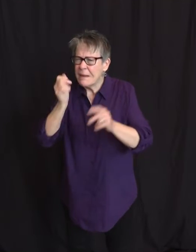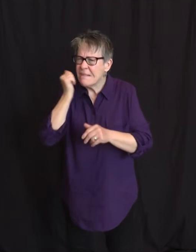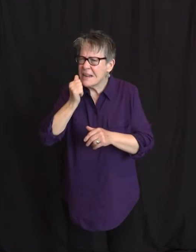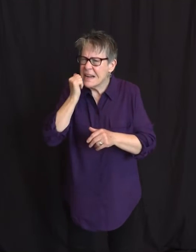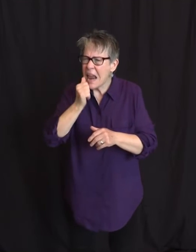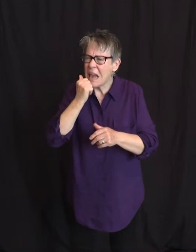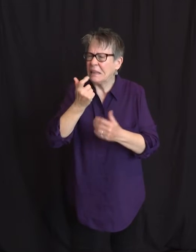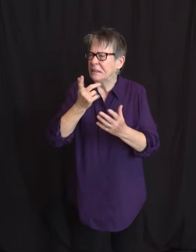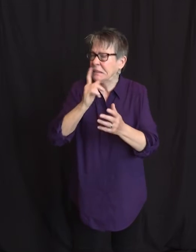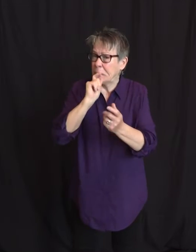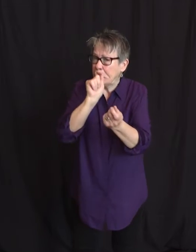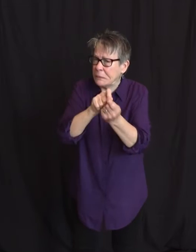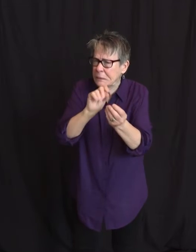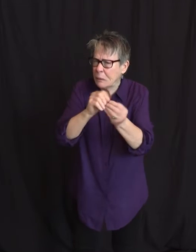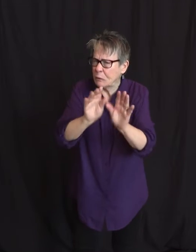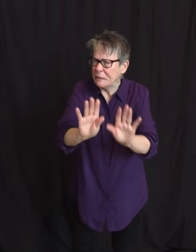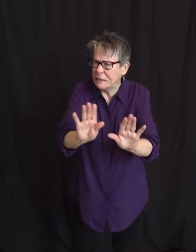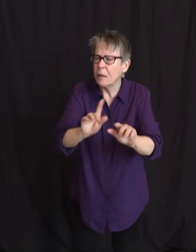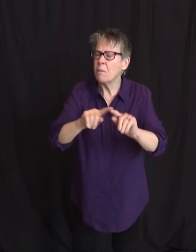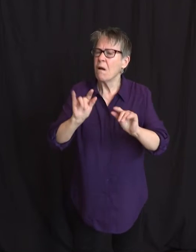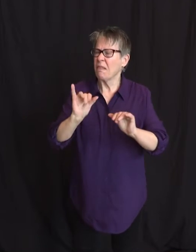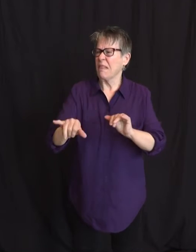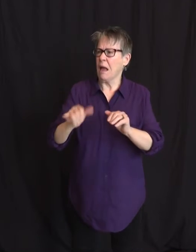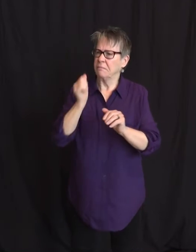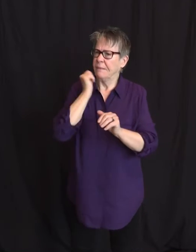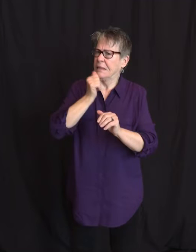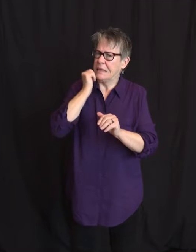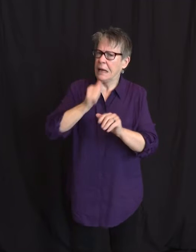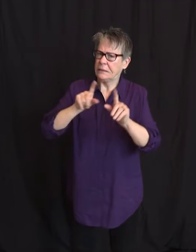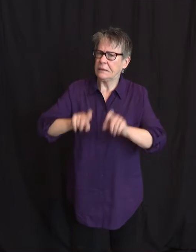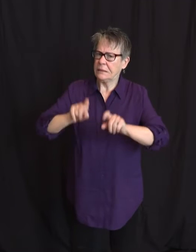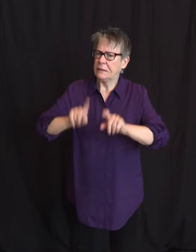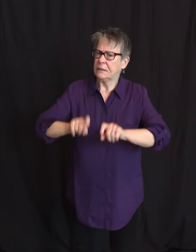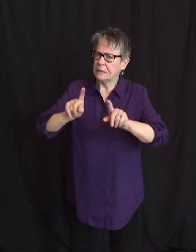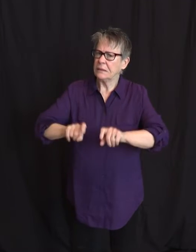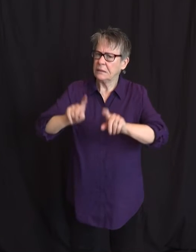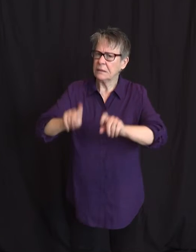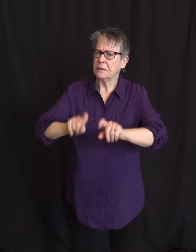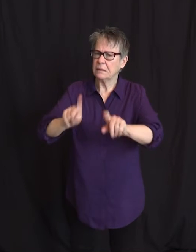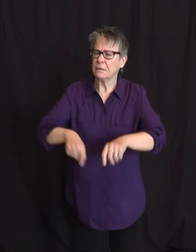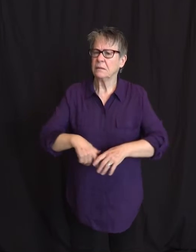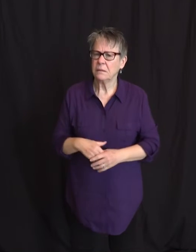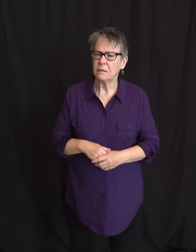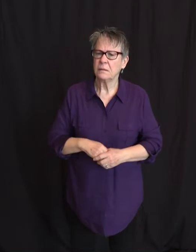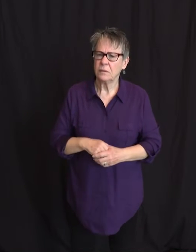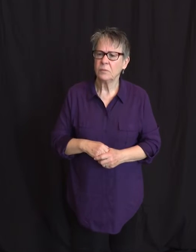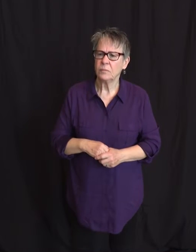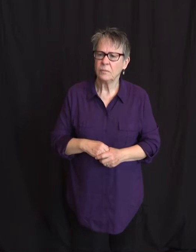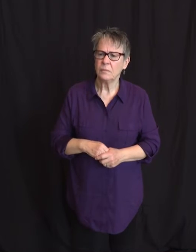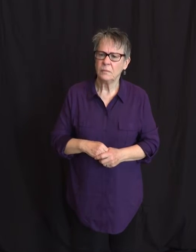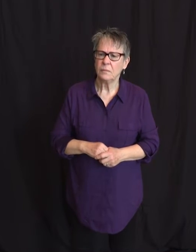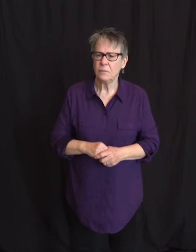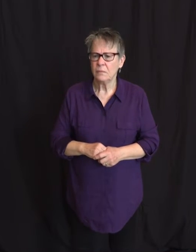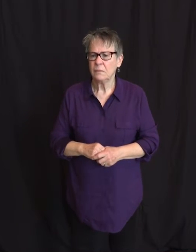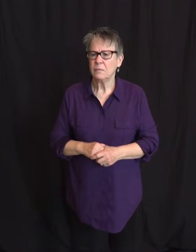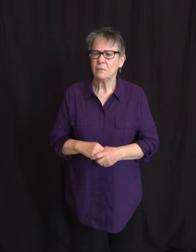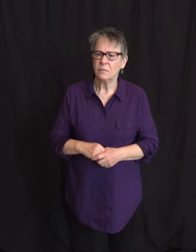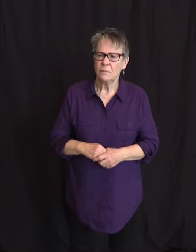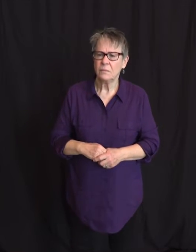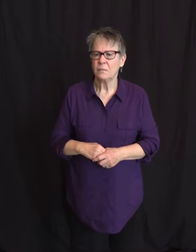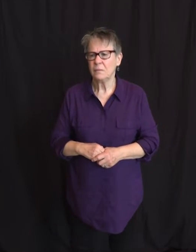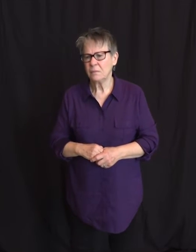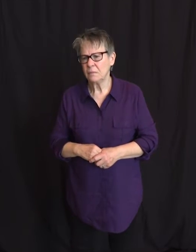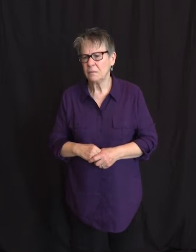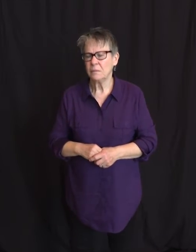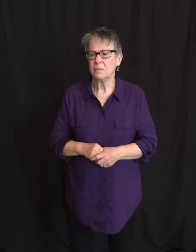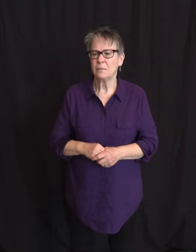what's happening in a broader population, in an asymptomatic population, or to know what's happened in the past, then you're talking not only about the test